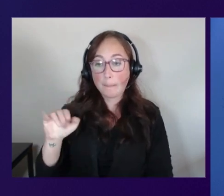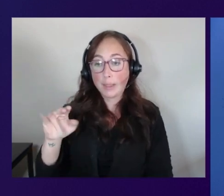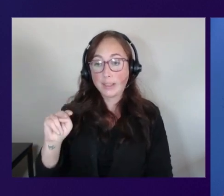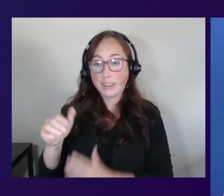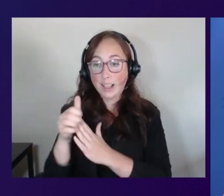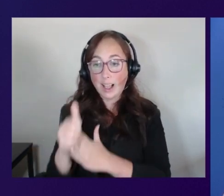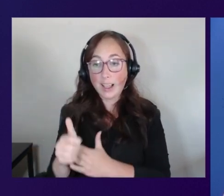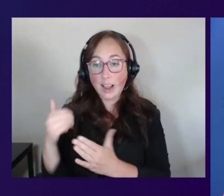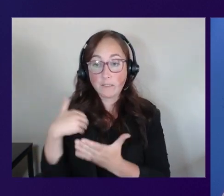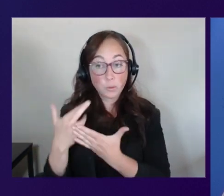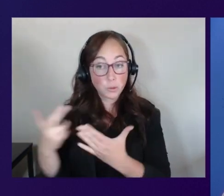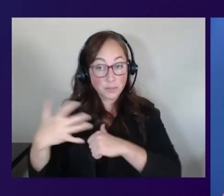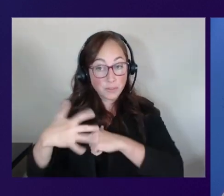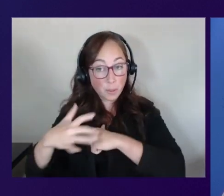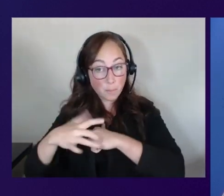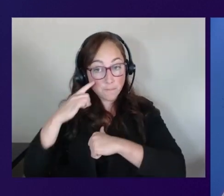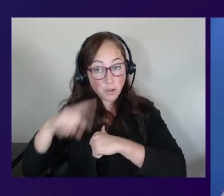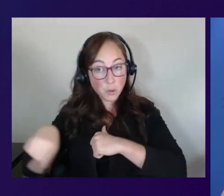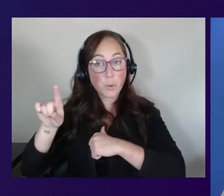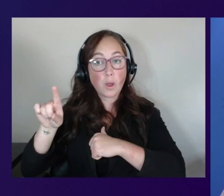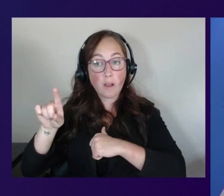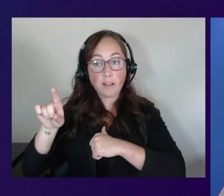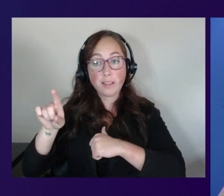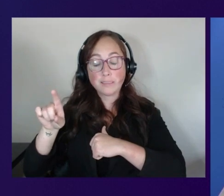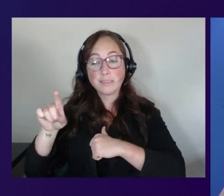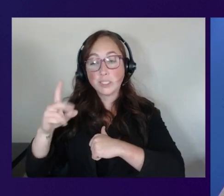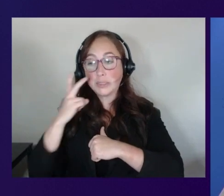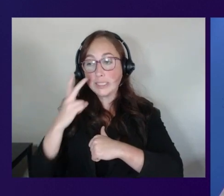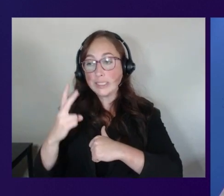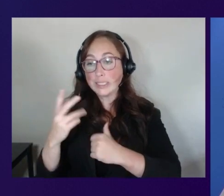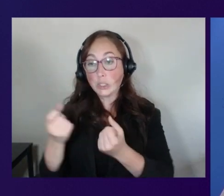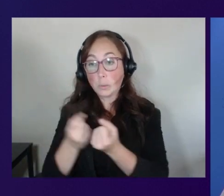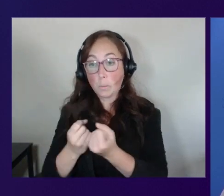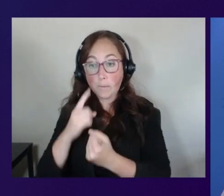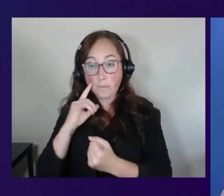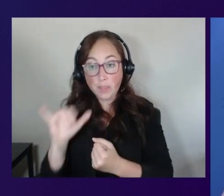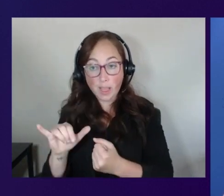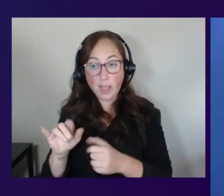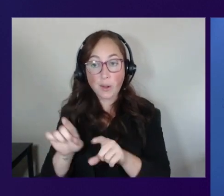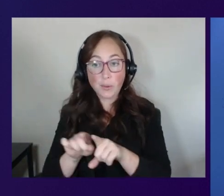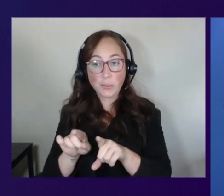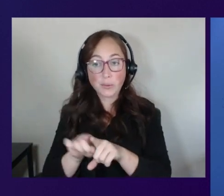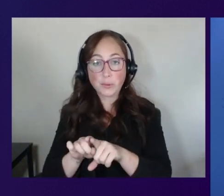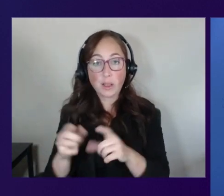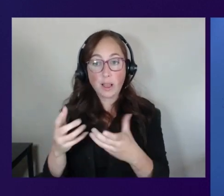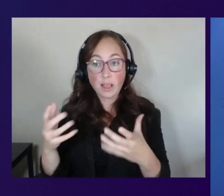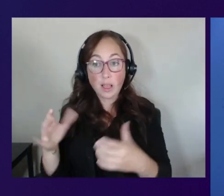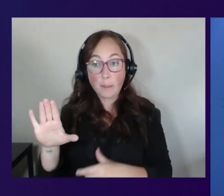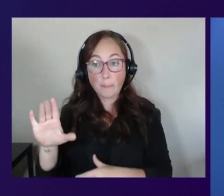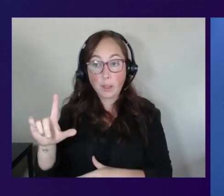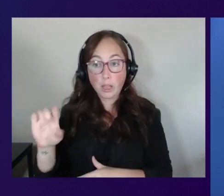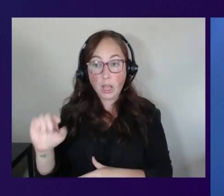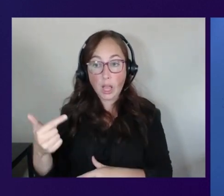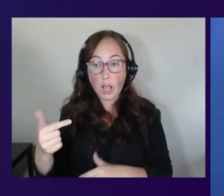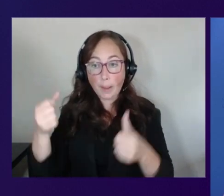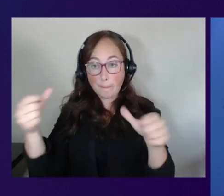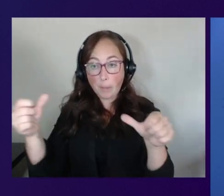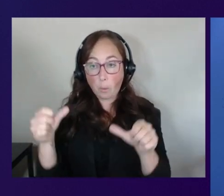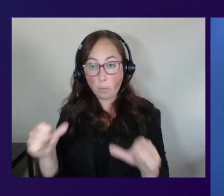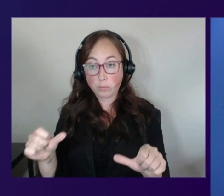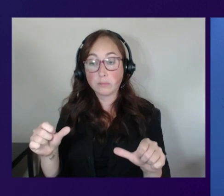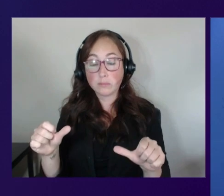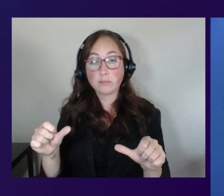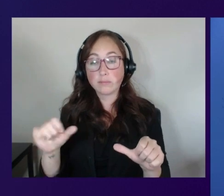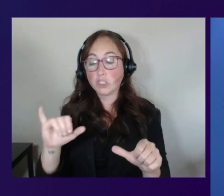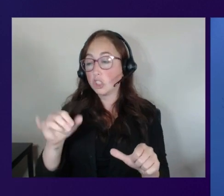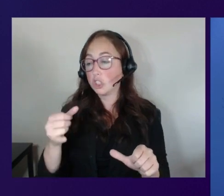where you can see what all use cases are supported. There are also a lot of blog posts which Justin and team has posted to